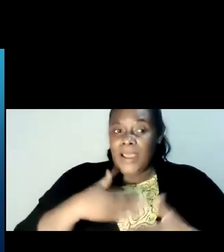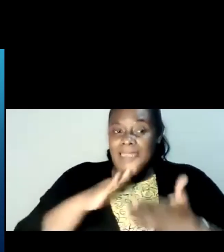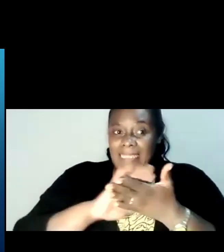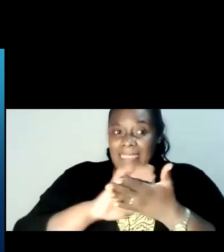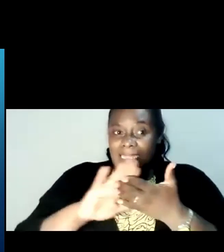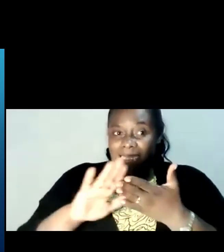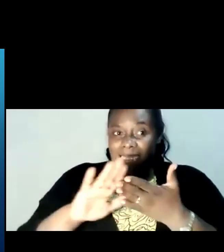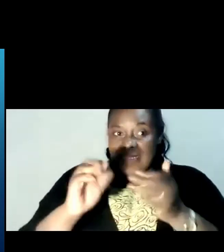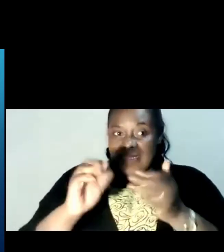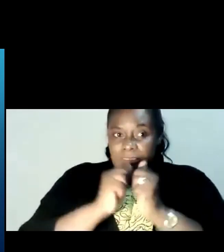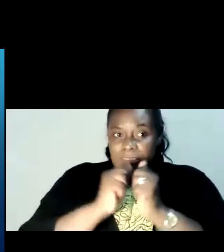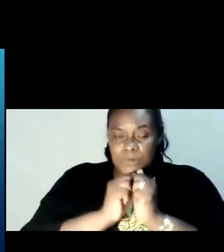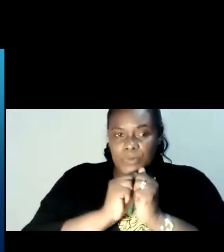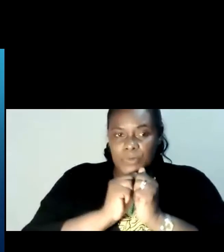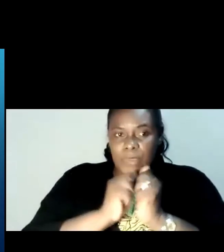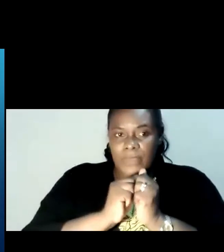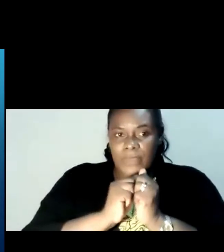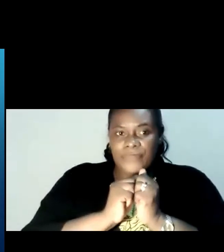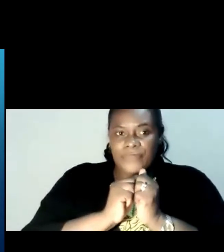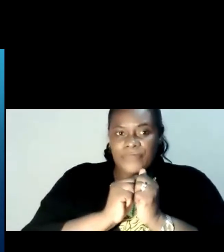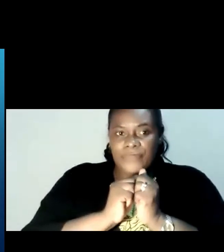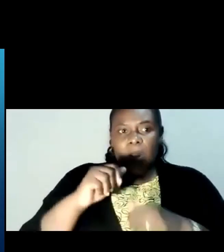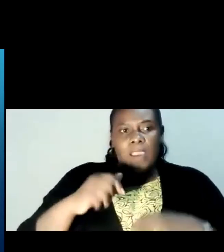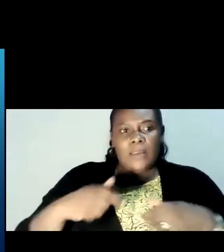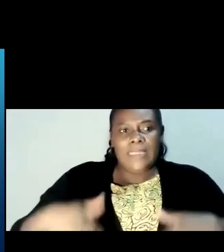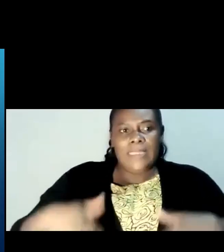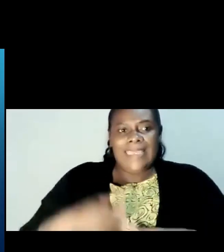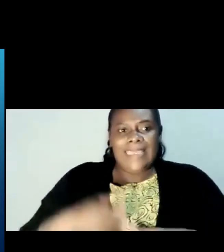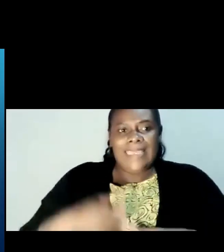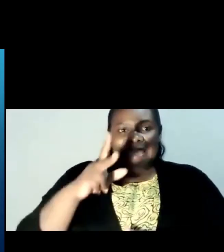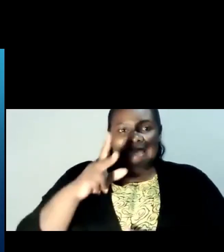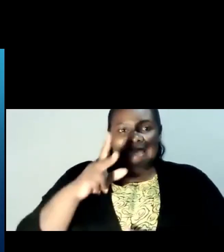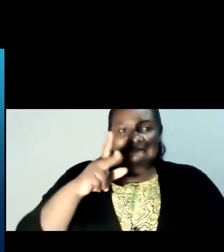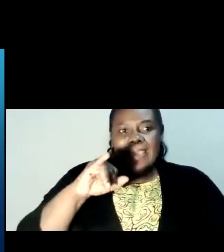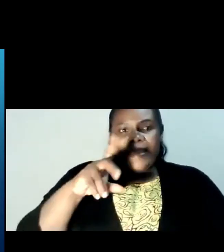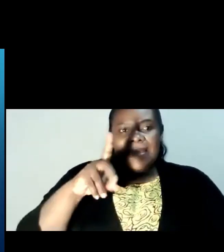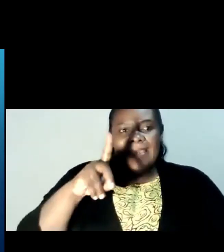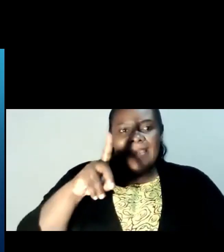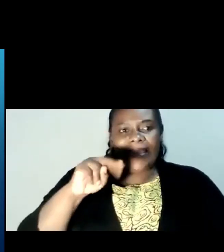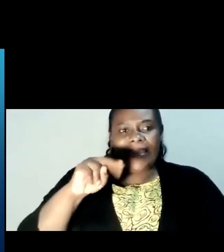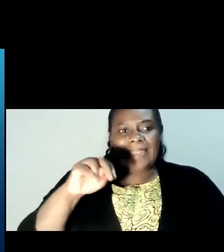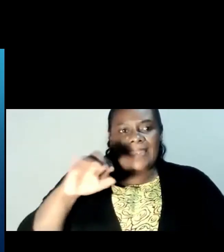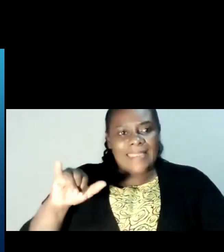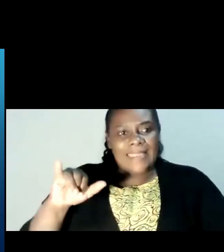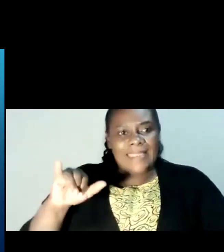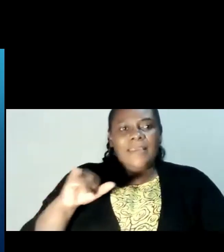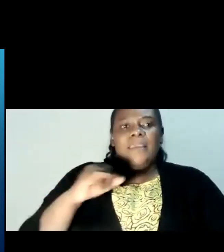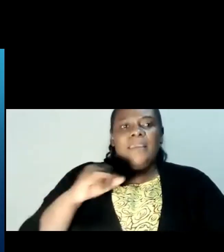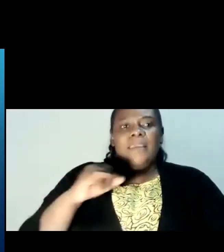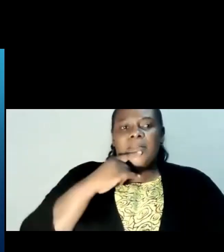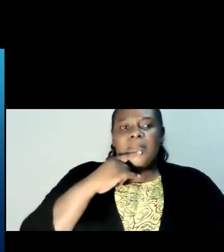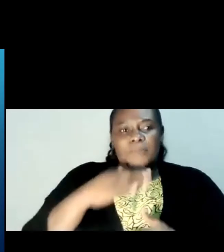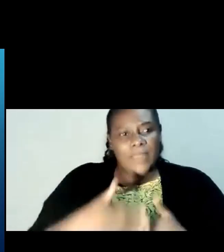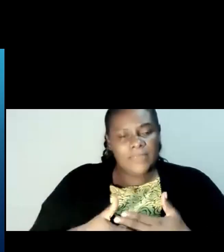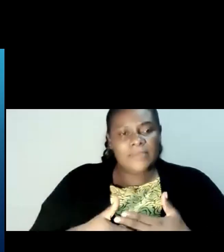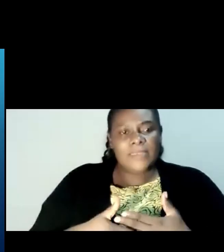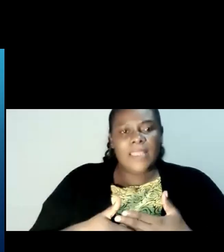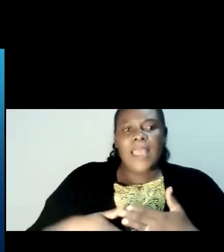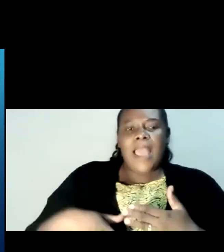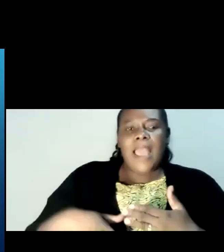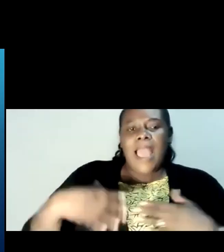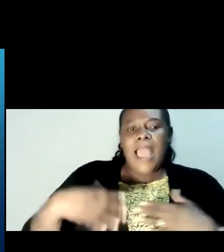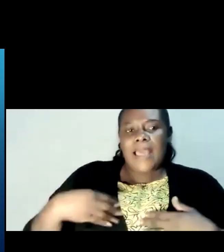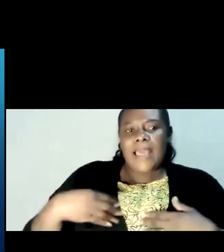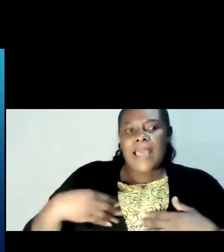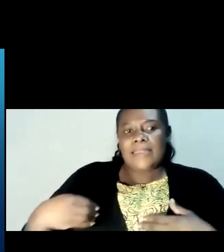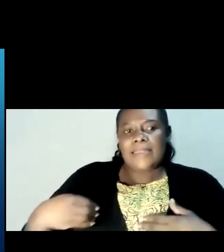And I don't think any of those purging products you might see on the health shop shelves